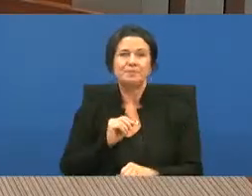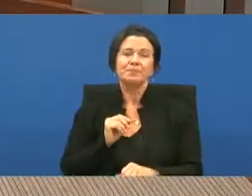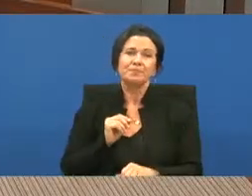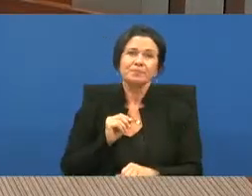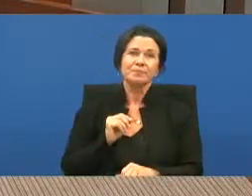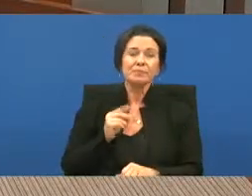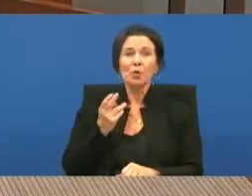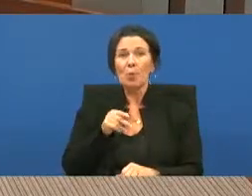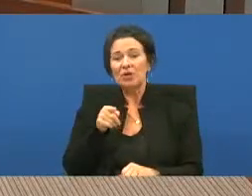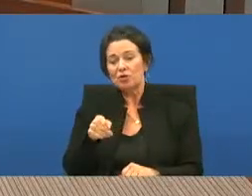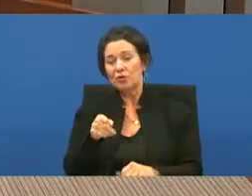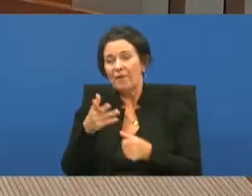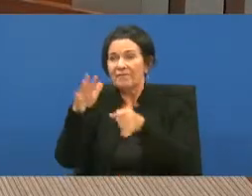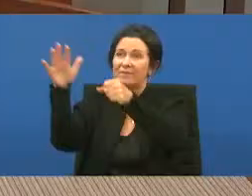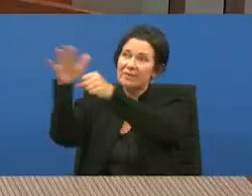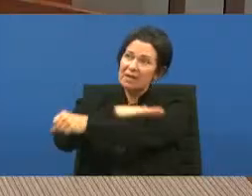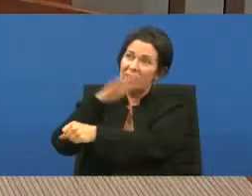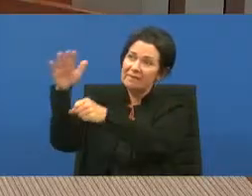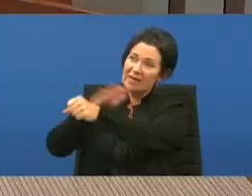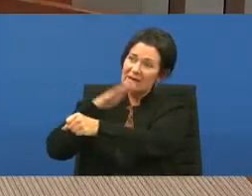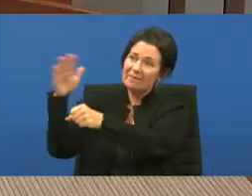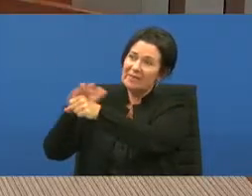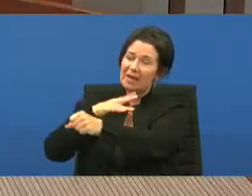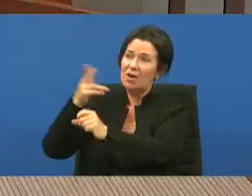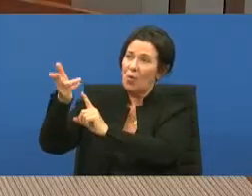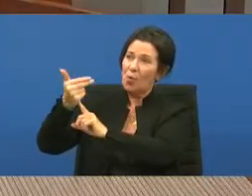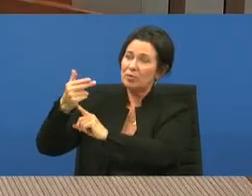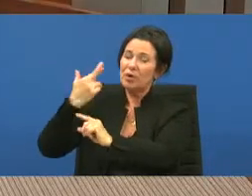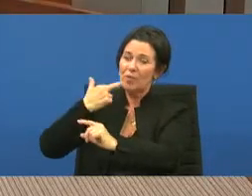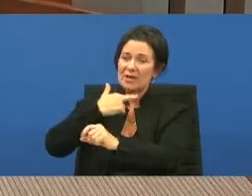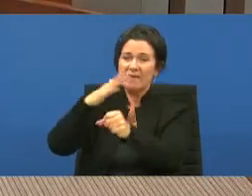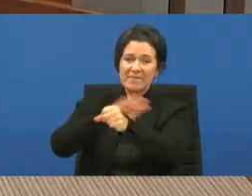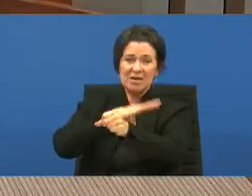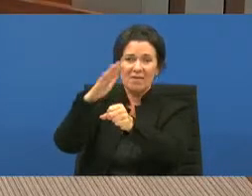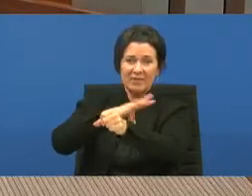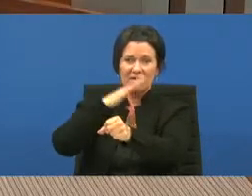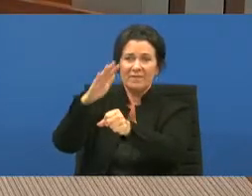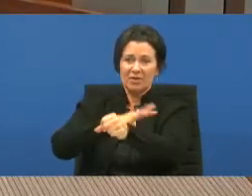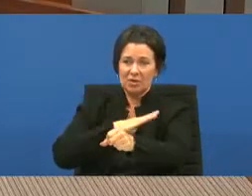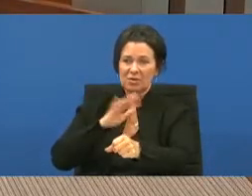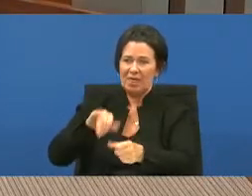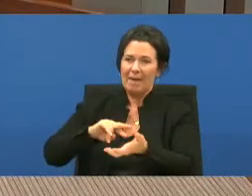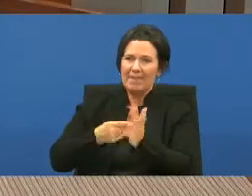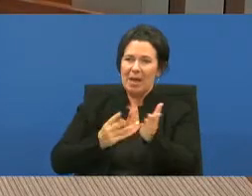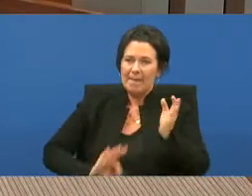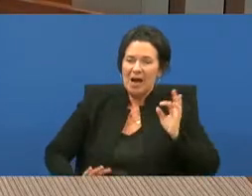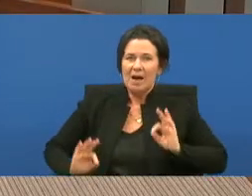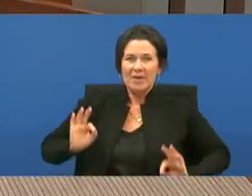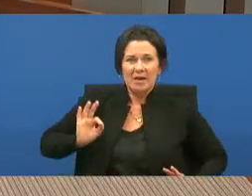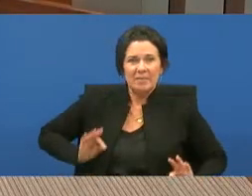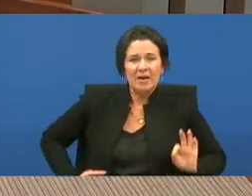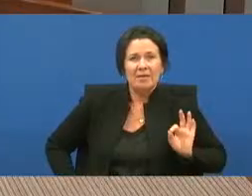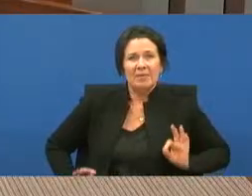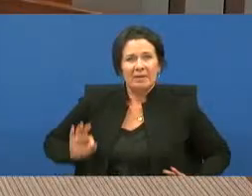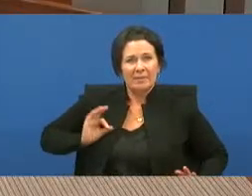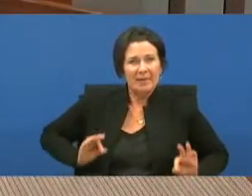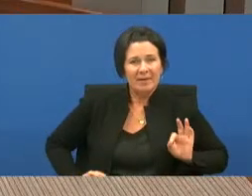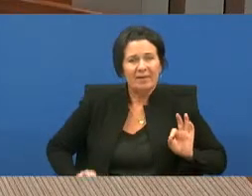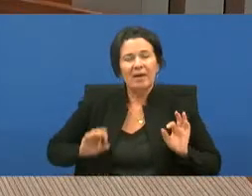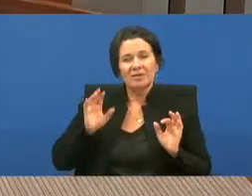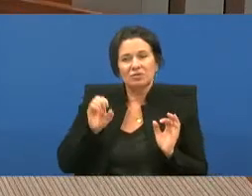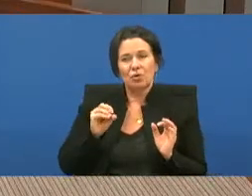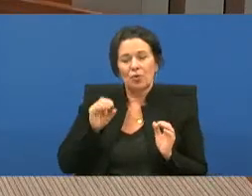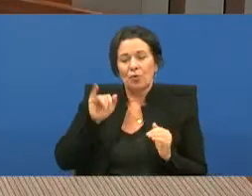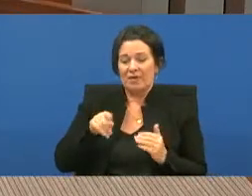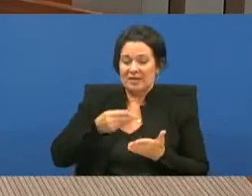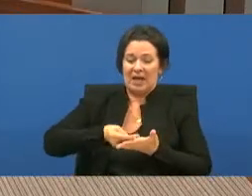when you fill those hotels up, you fill the restaurants up, and everything else that comes along with it. The power of the indirect dollar is everything that we talk